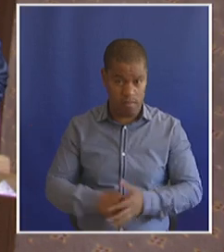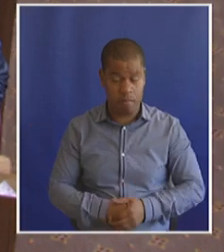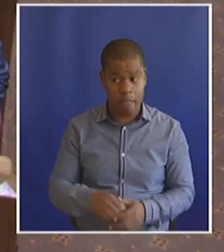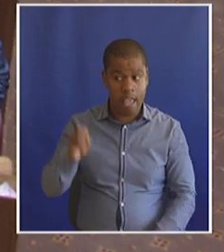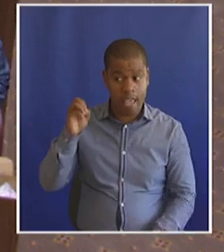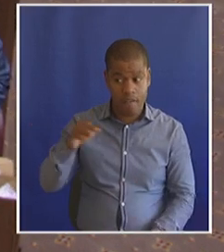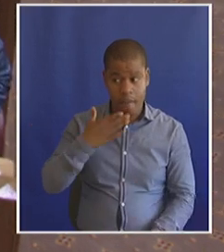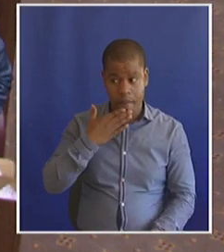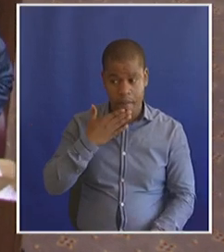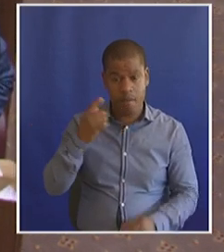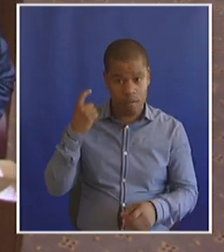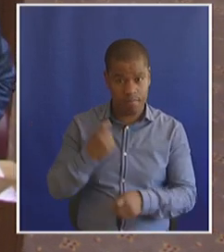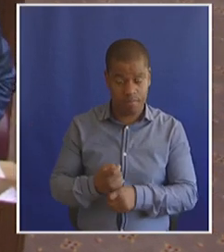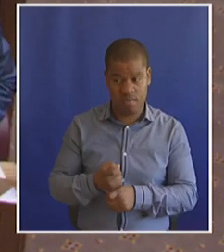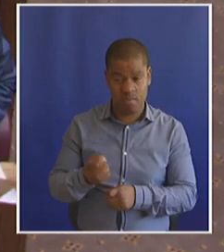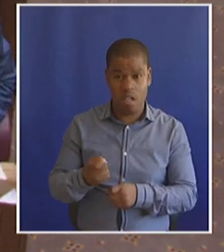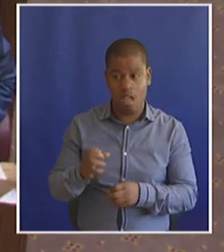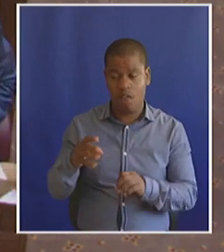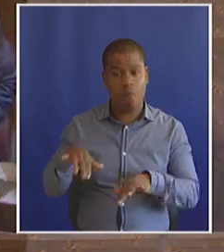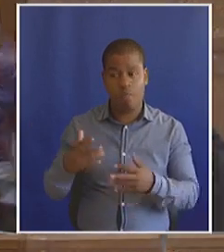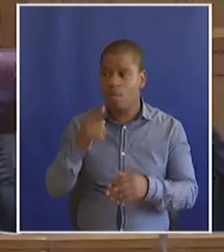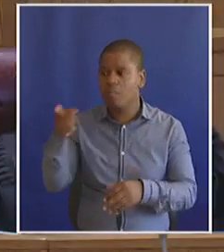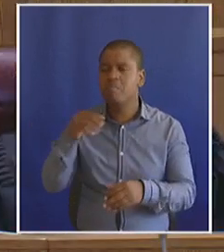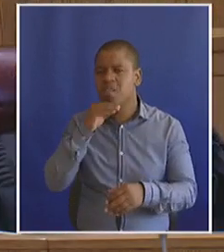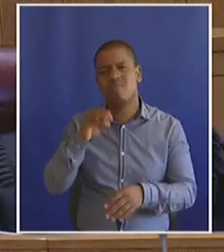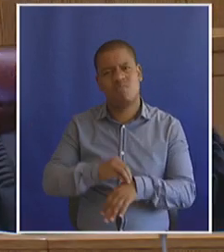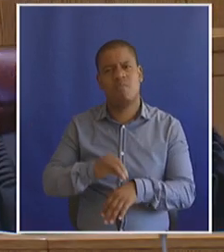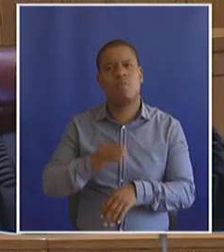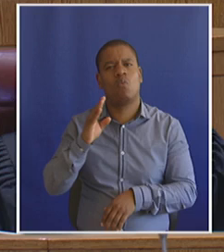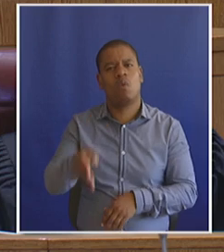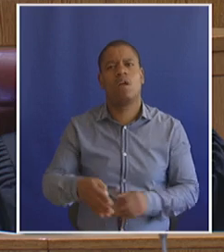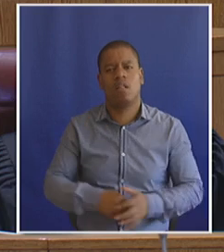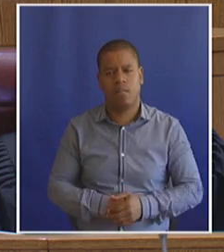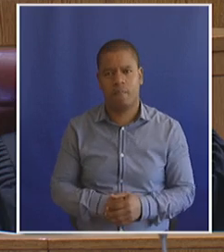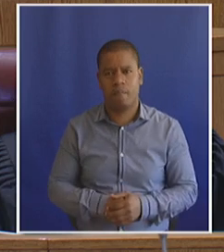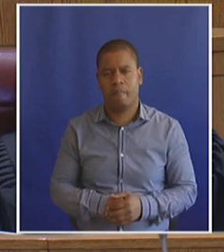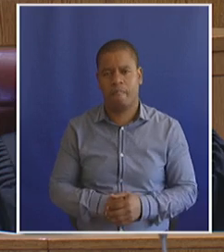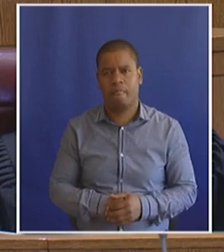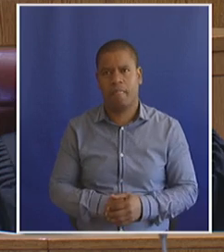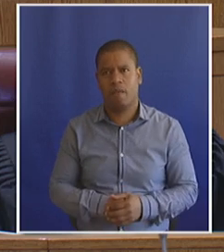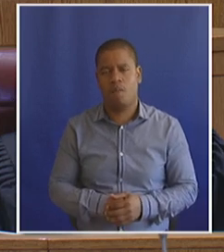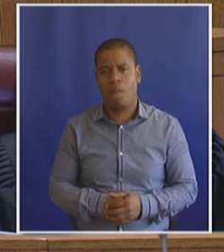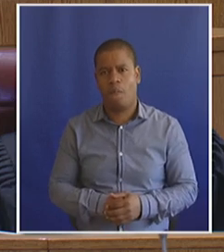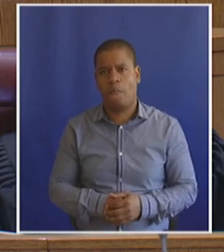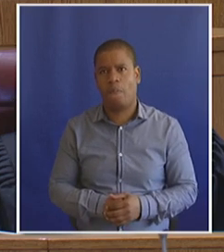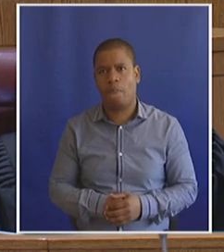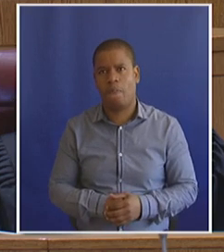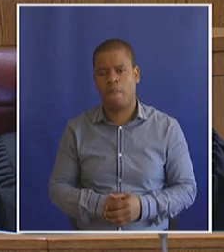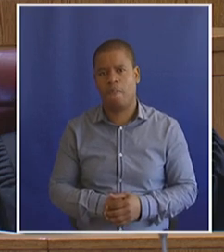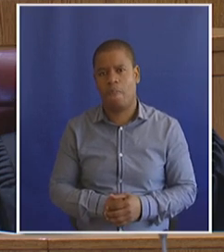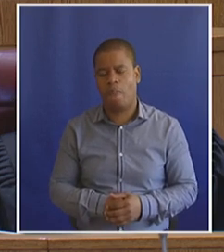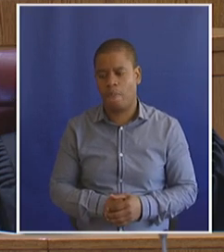so, we have a problem. Thank you. Okay, let me take this to the Honorable Chief